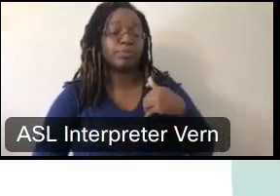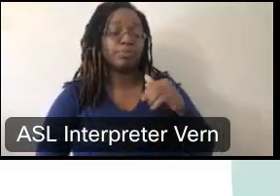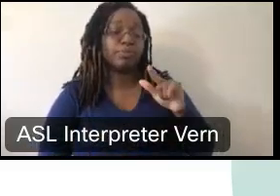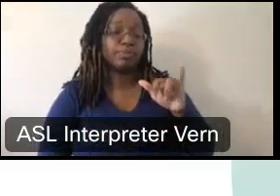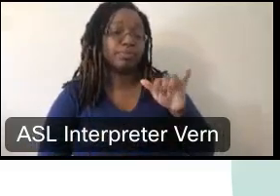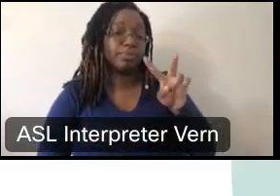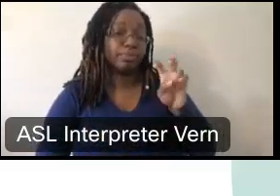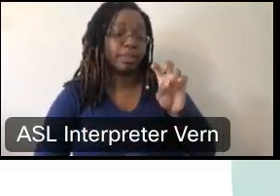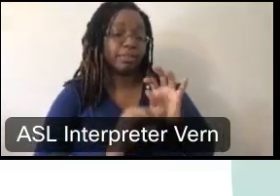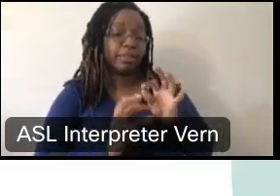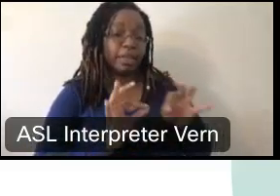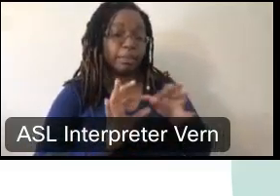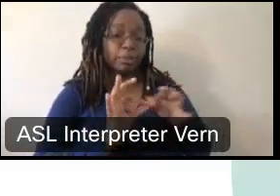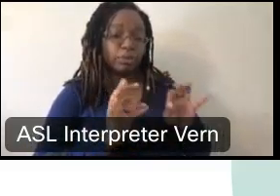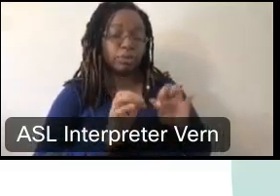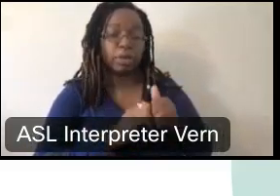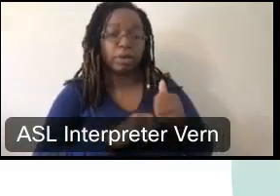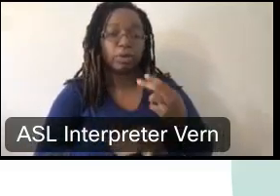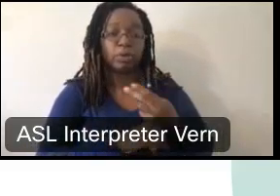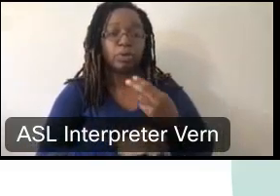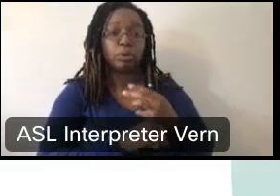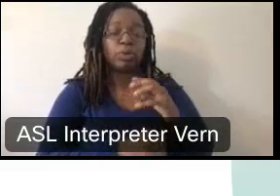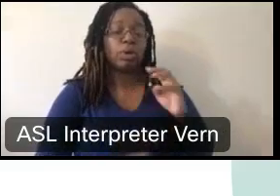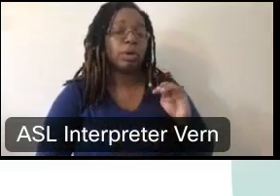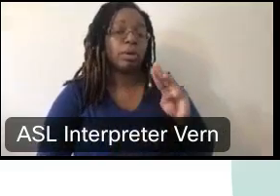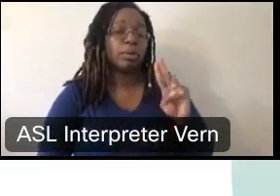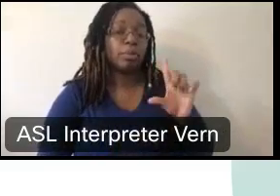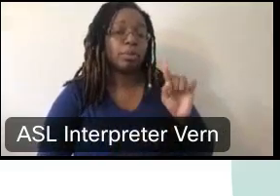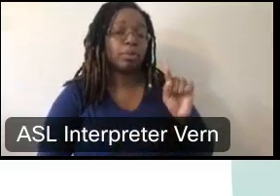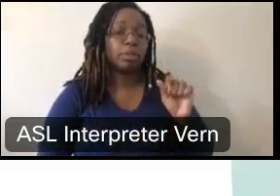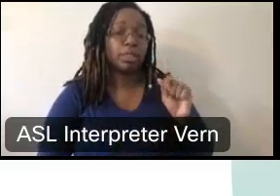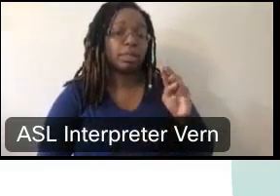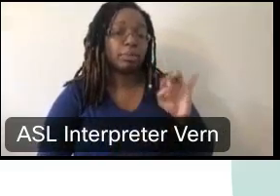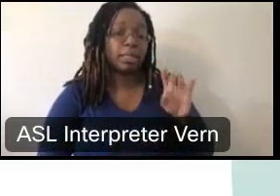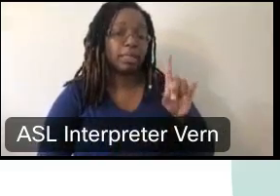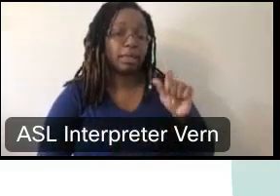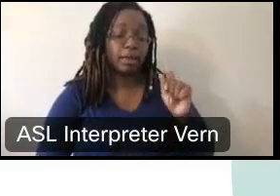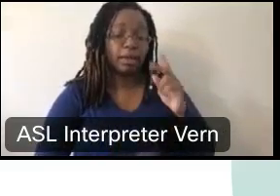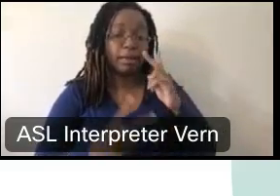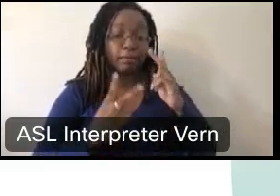by clicking on the multimedia viewer box on the right of your screen.